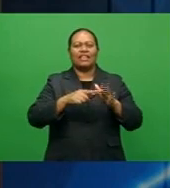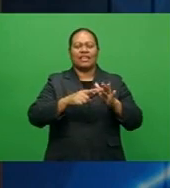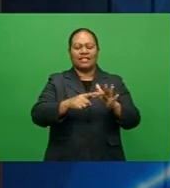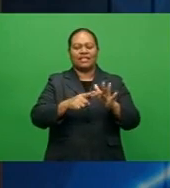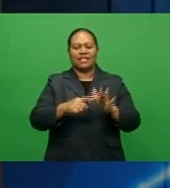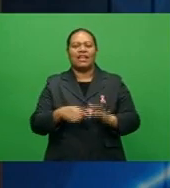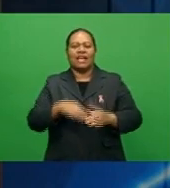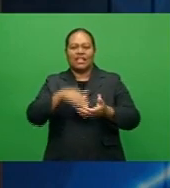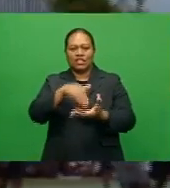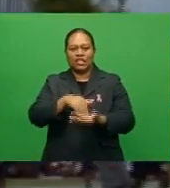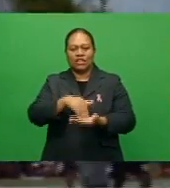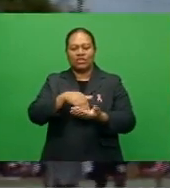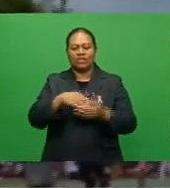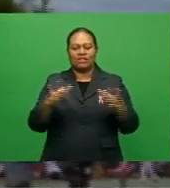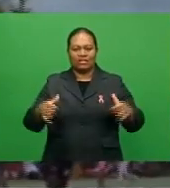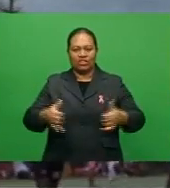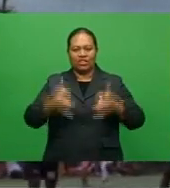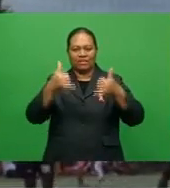Club Championship.